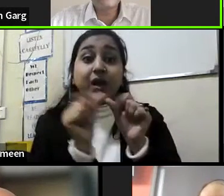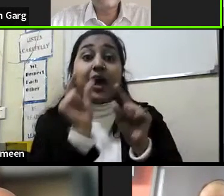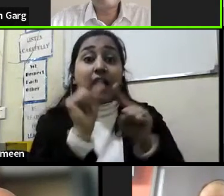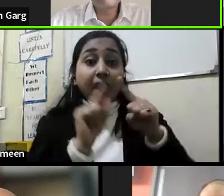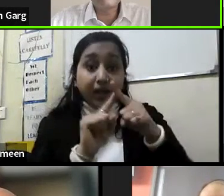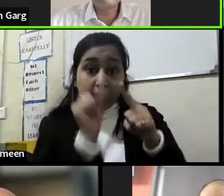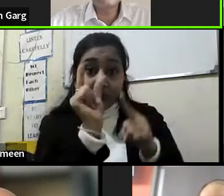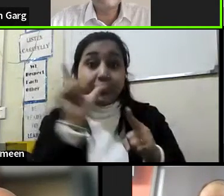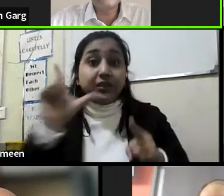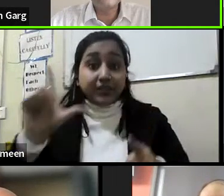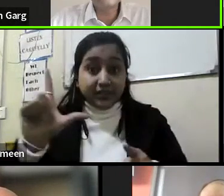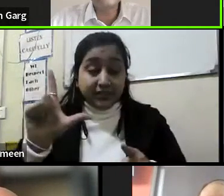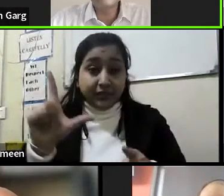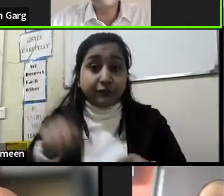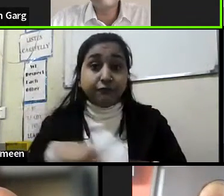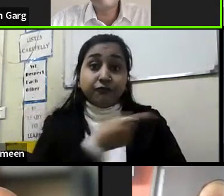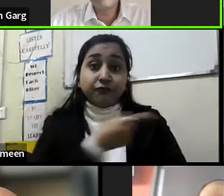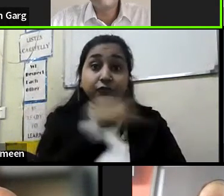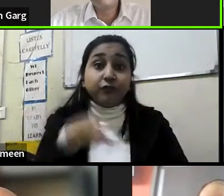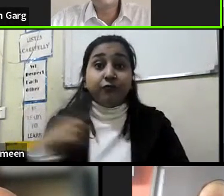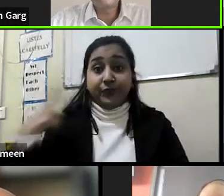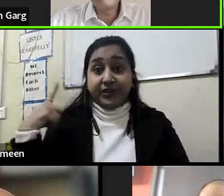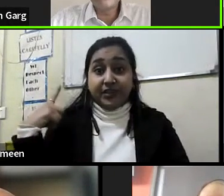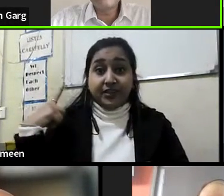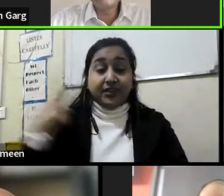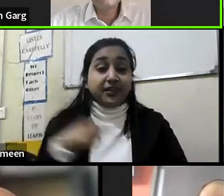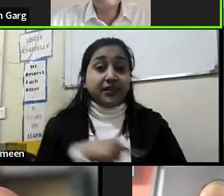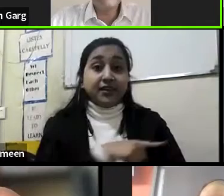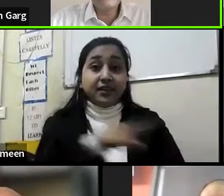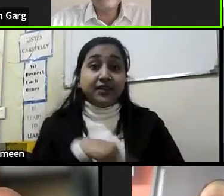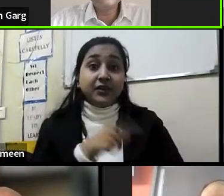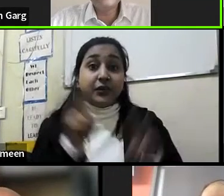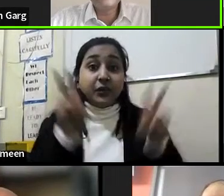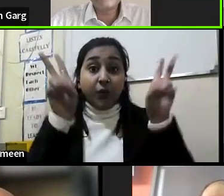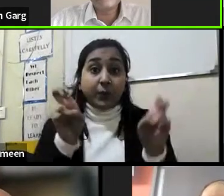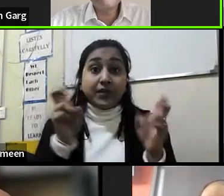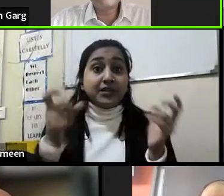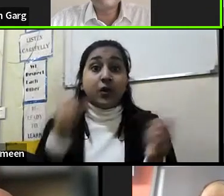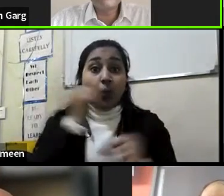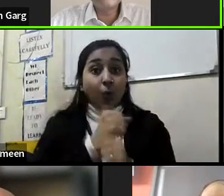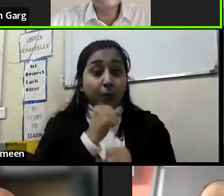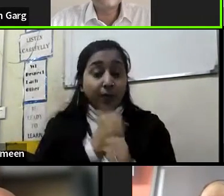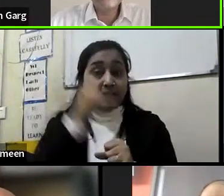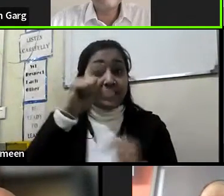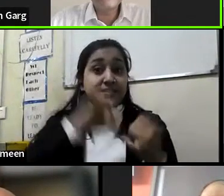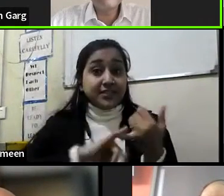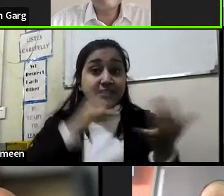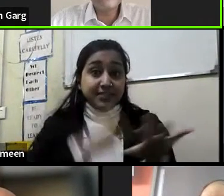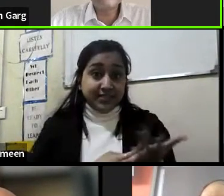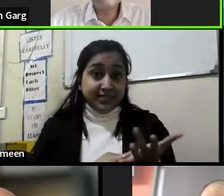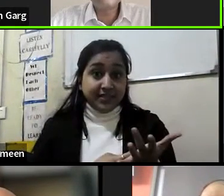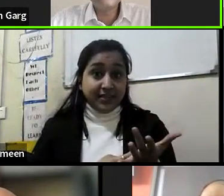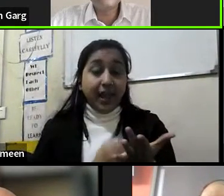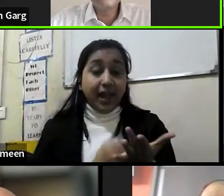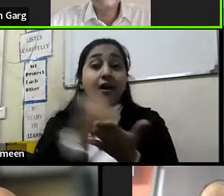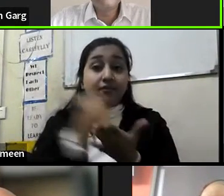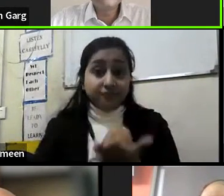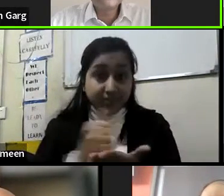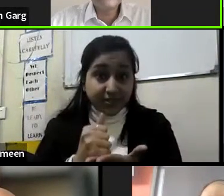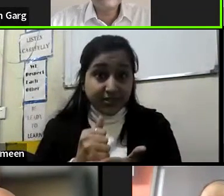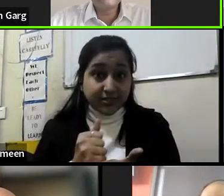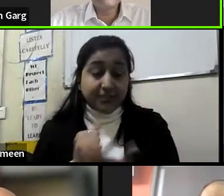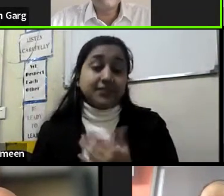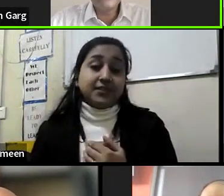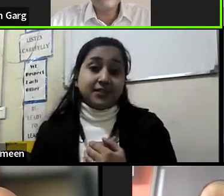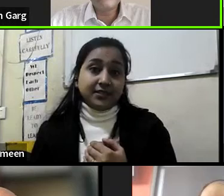be the moderator for the first panel discussion, whose topic is Government and CSR Efforts Towards Sustainable Development.